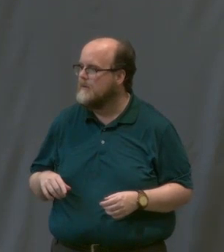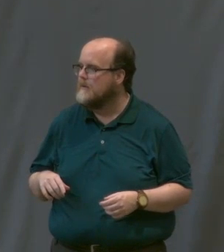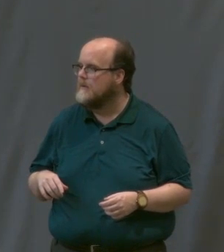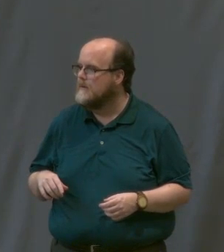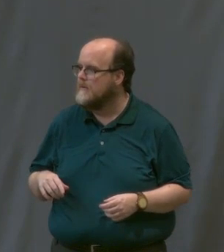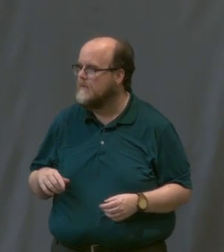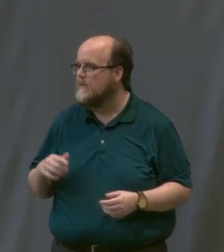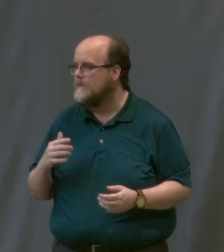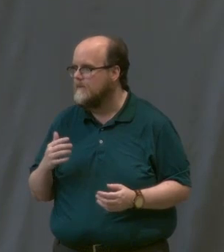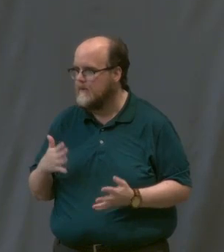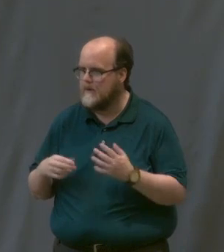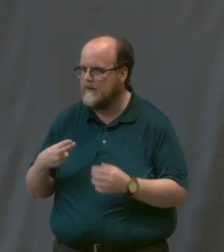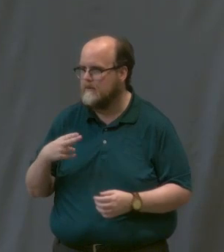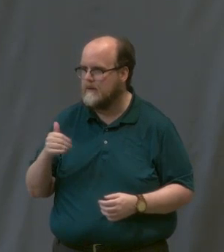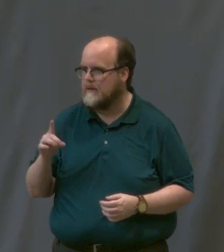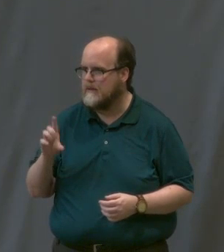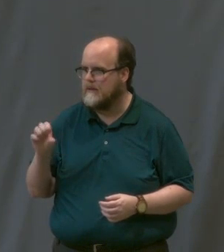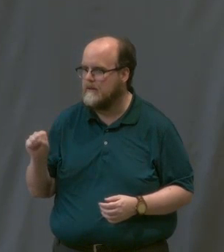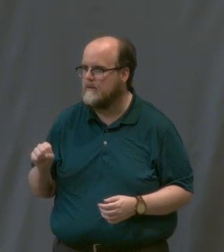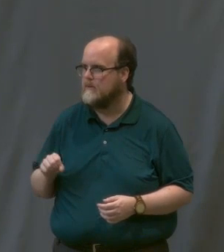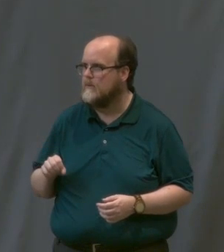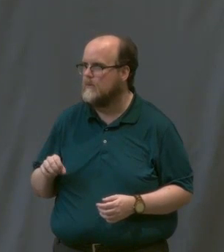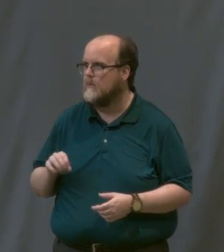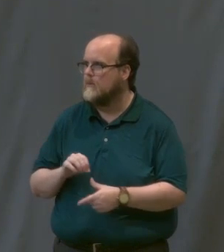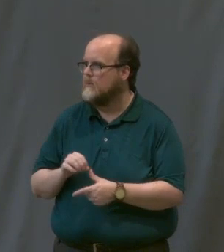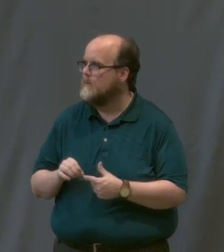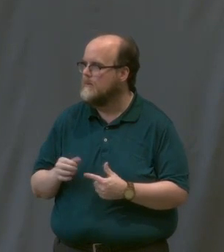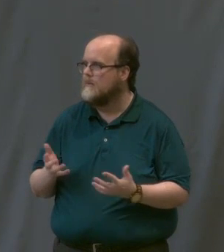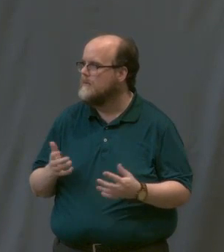the fire. Pursue eternity, or